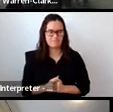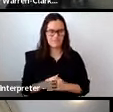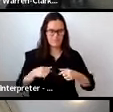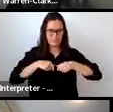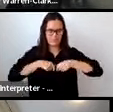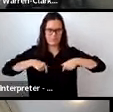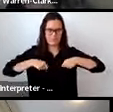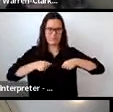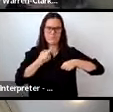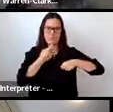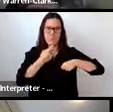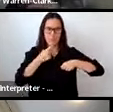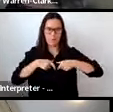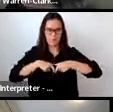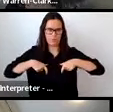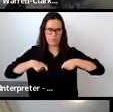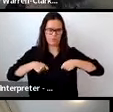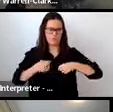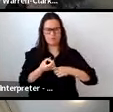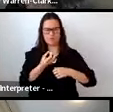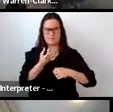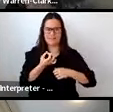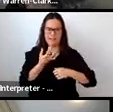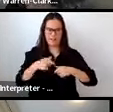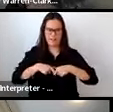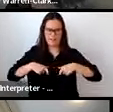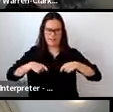stone crystal.